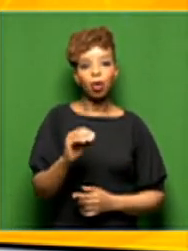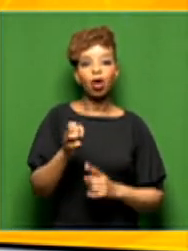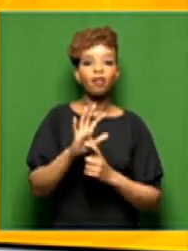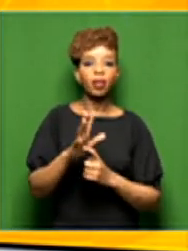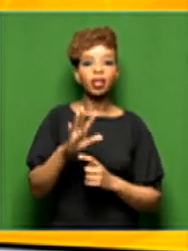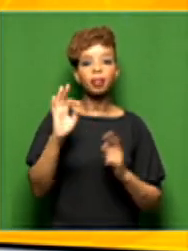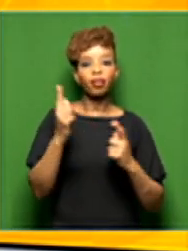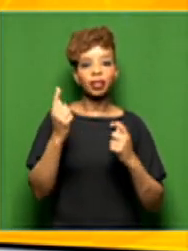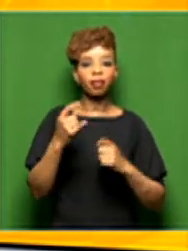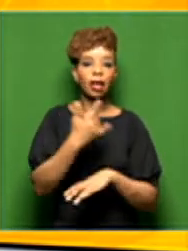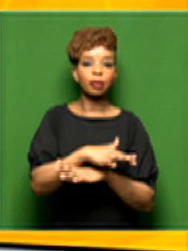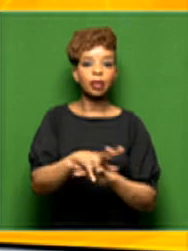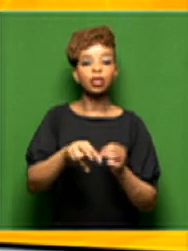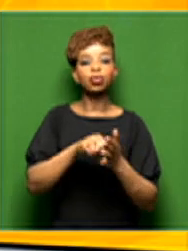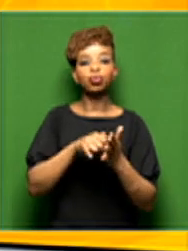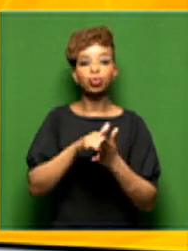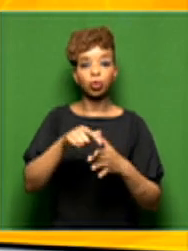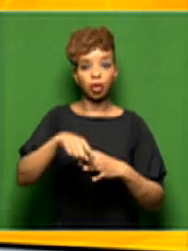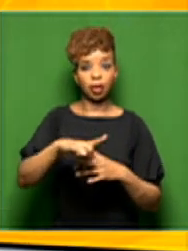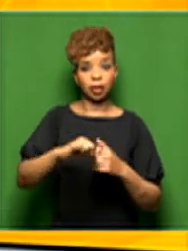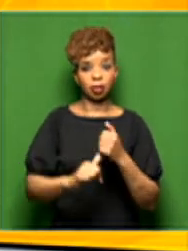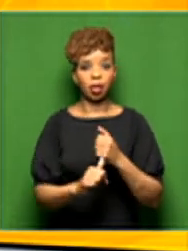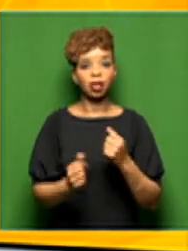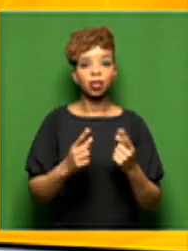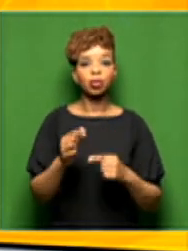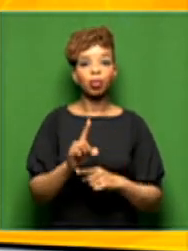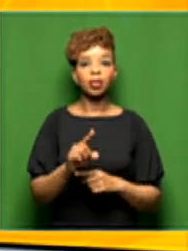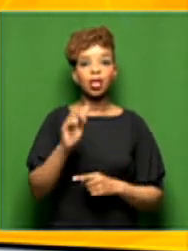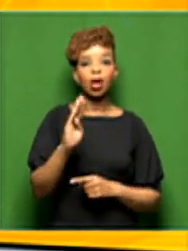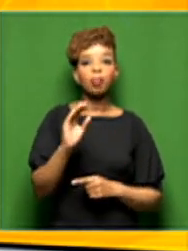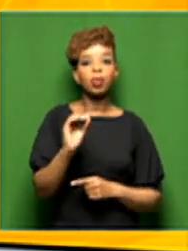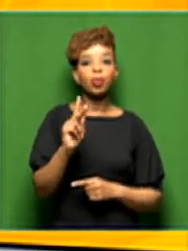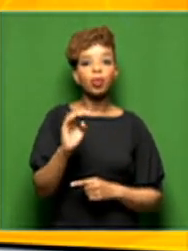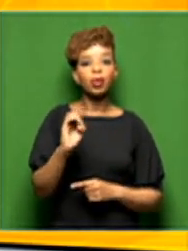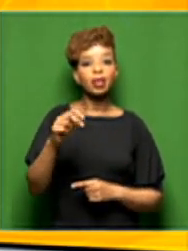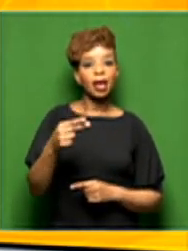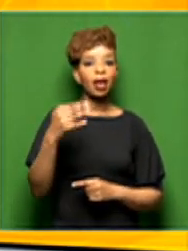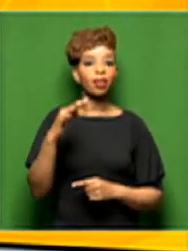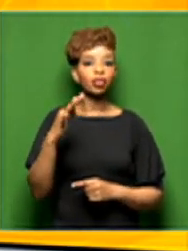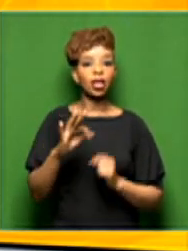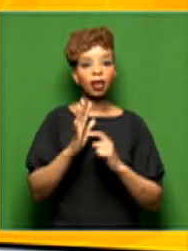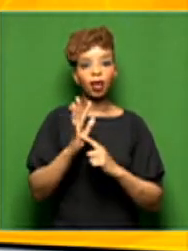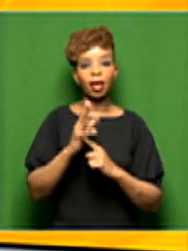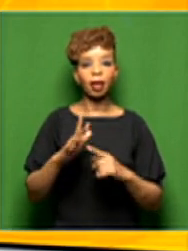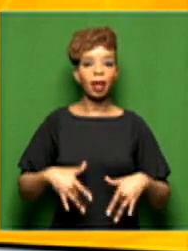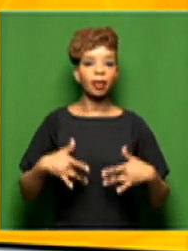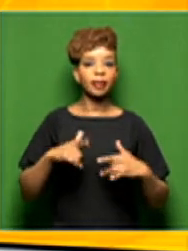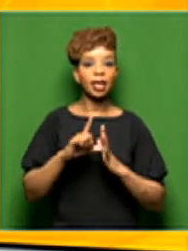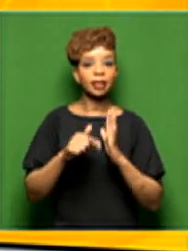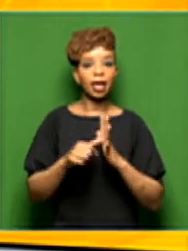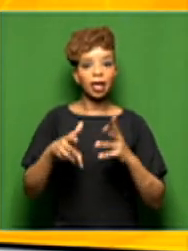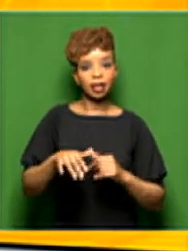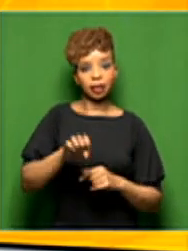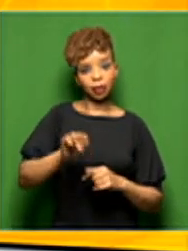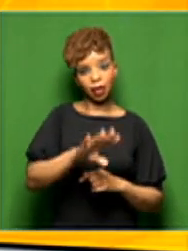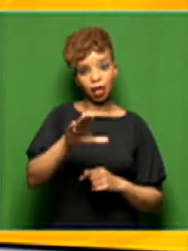month, it will be shown at the Booker Fashion Film Lifestyle Festival, as well as the South African Independent Film Festival. And to tell us more, we are joined